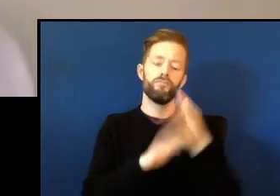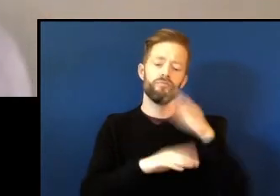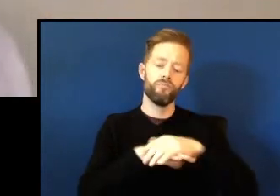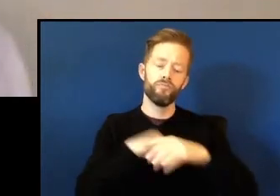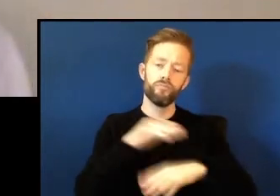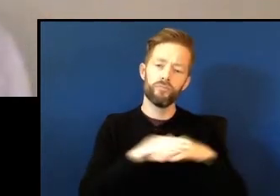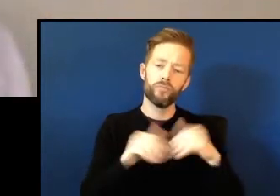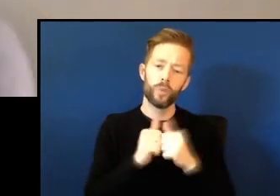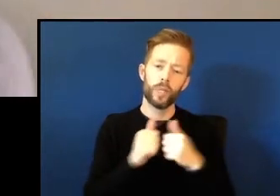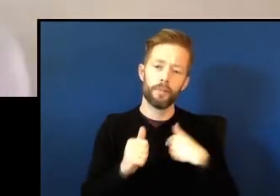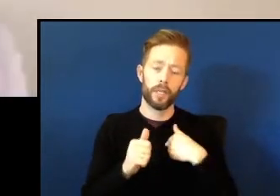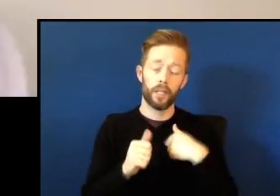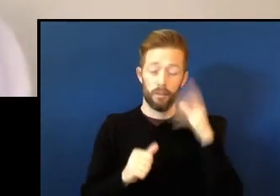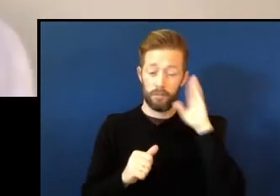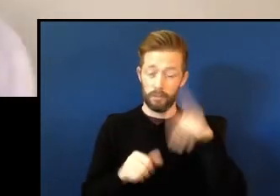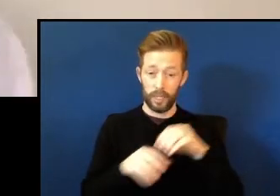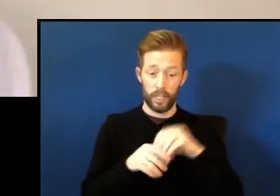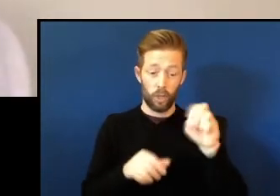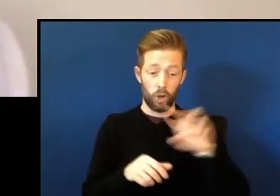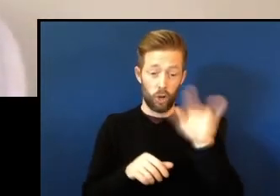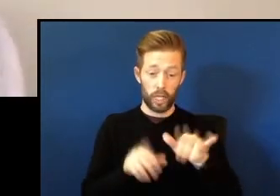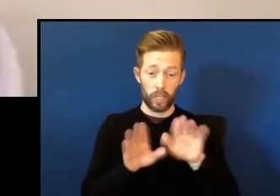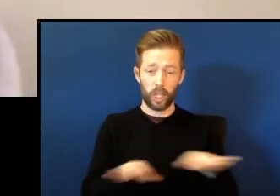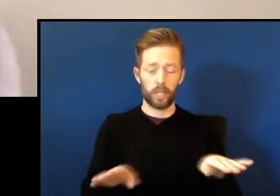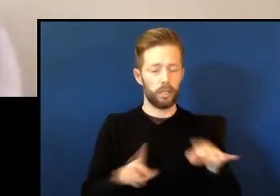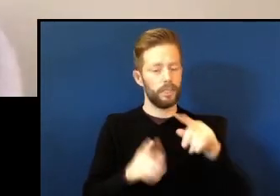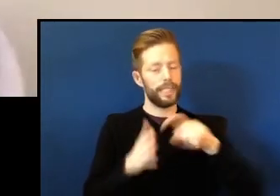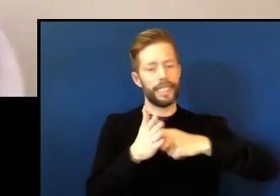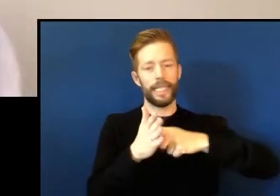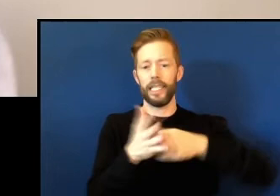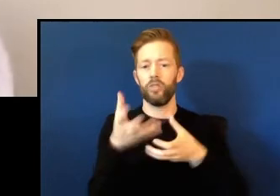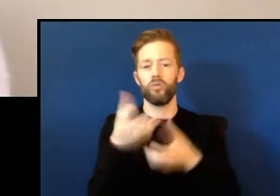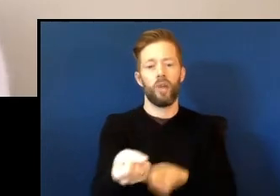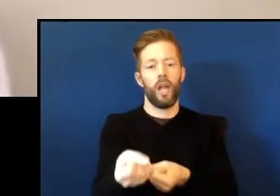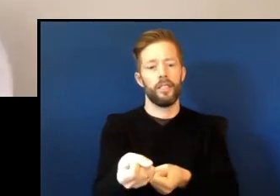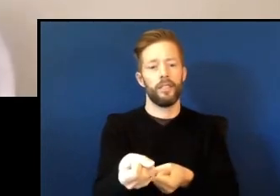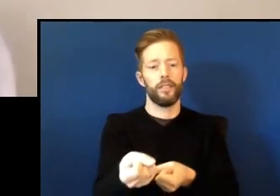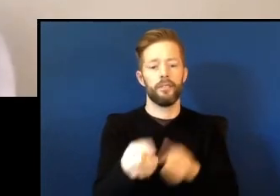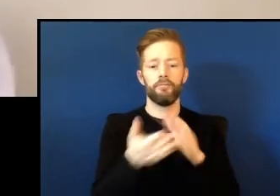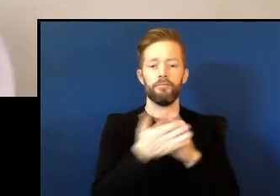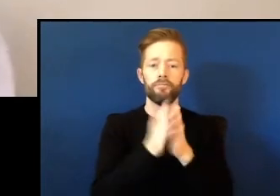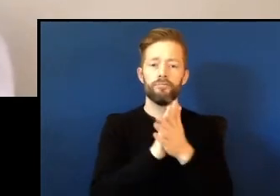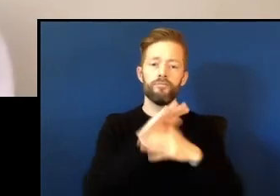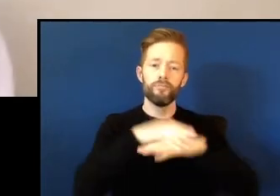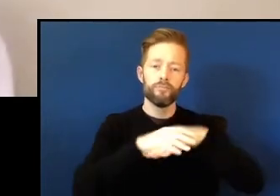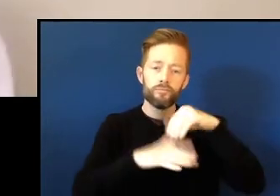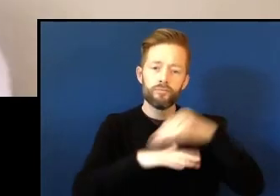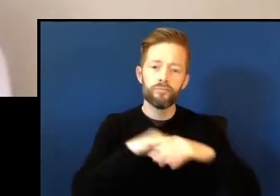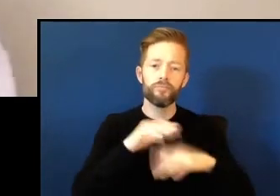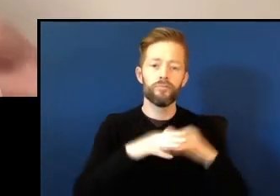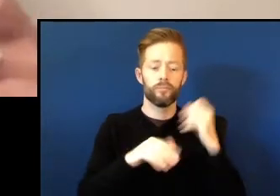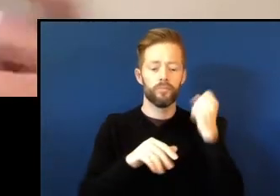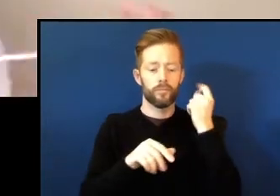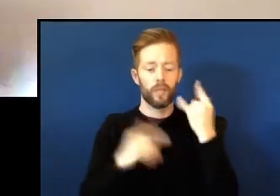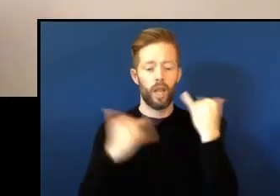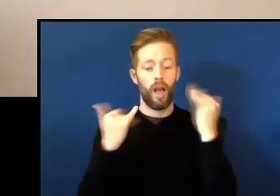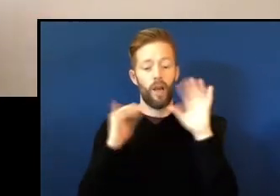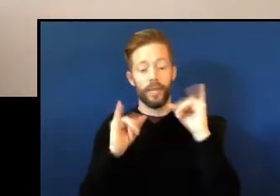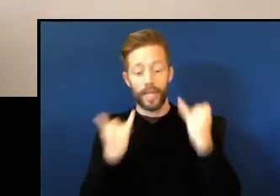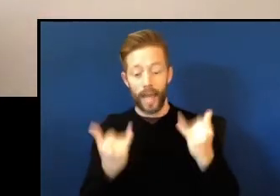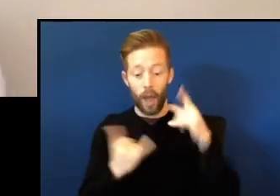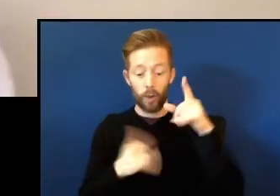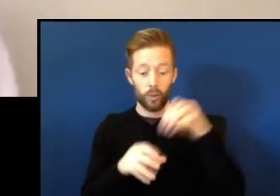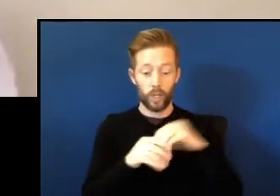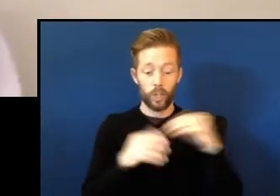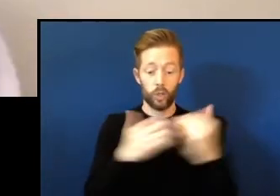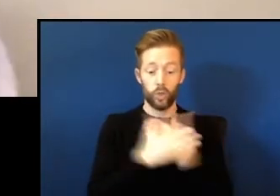comfortable with me. In early childhood, it's all about trust, becoming comfortable, understanding that now you're going to be in a new